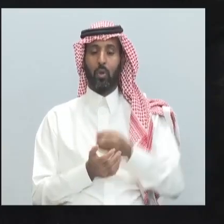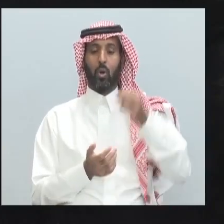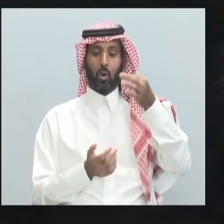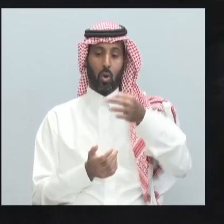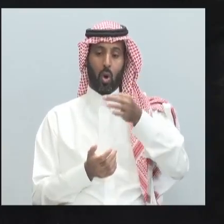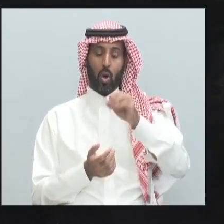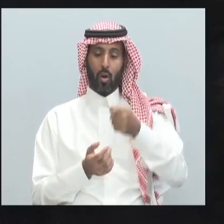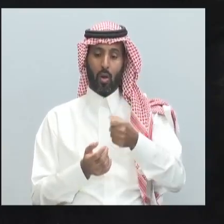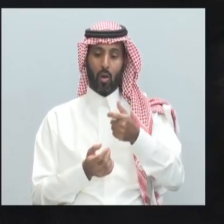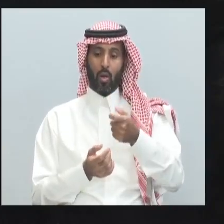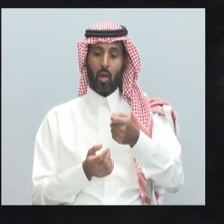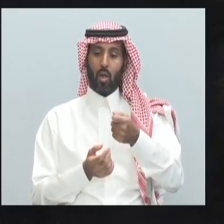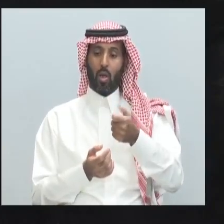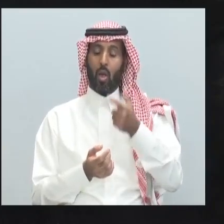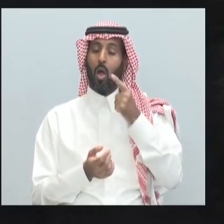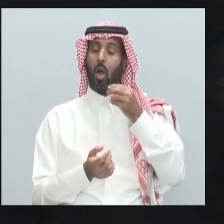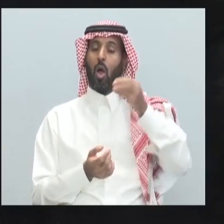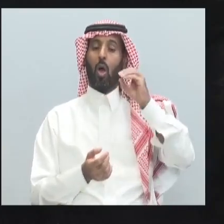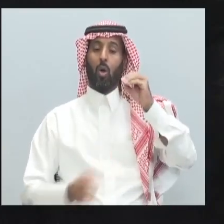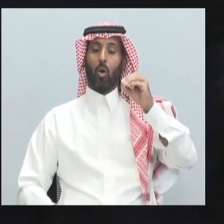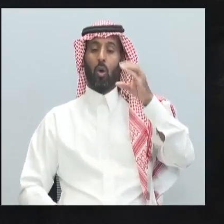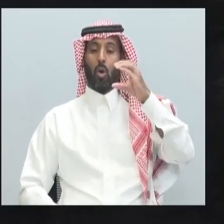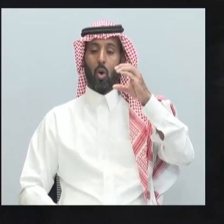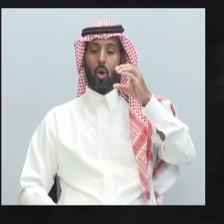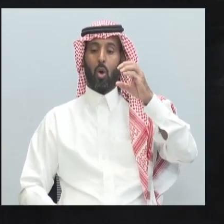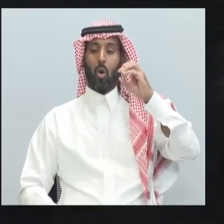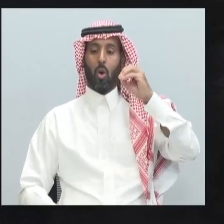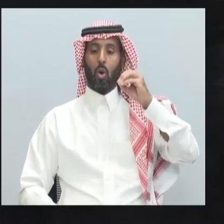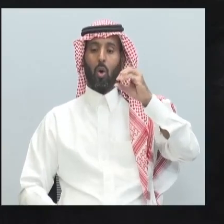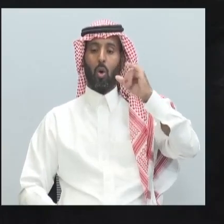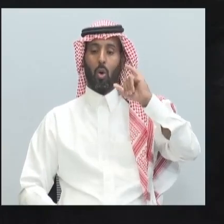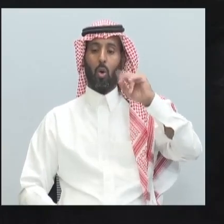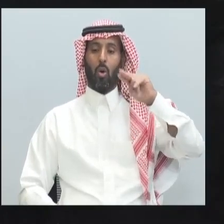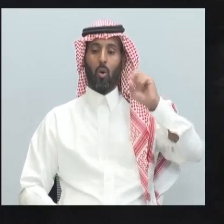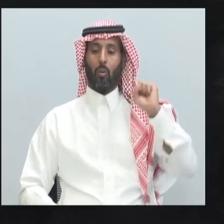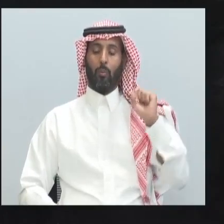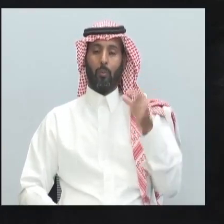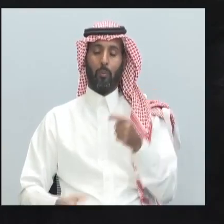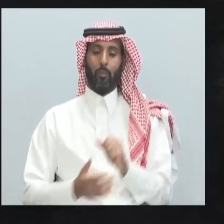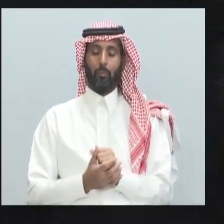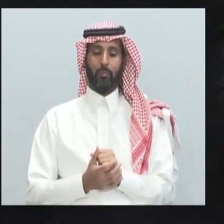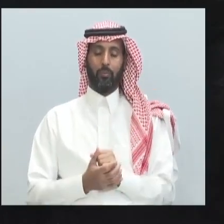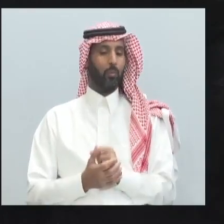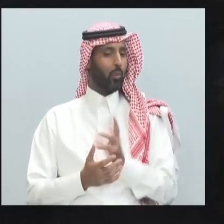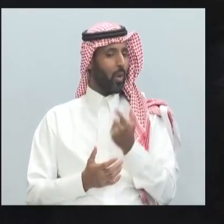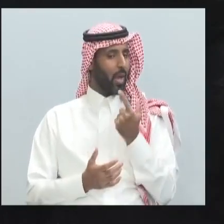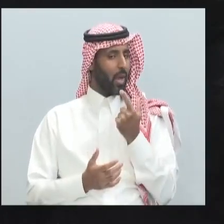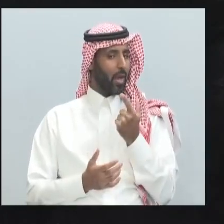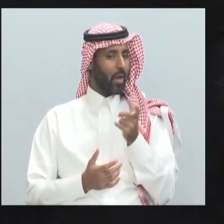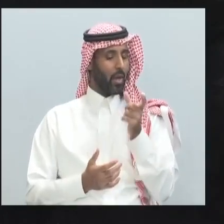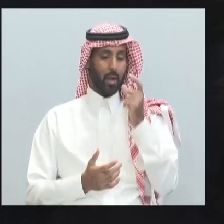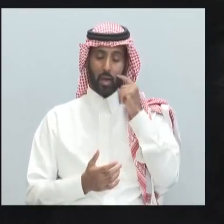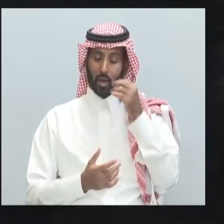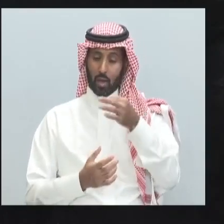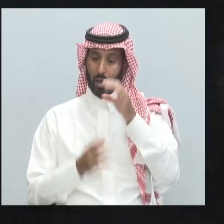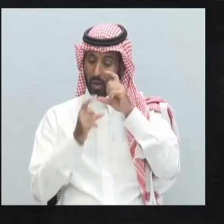Coin. Coin, also we have O and I. Oi, oi, coin. Okay, where is the coin here? Is